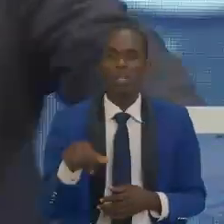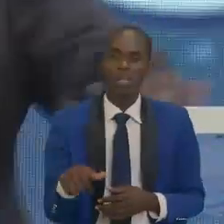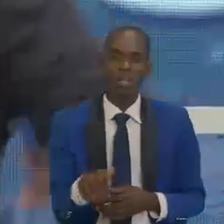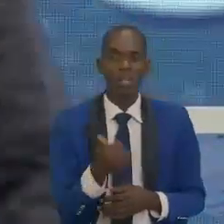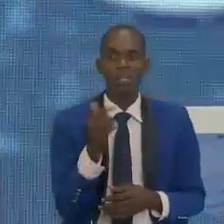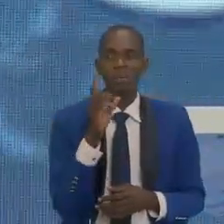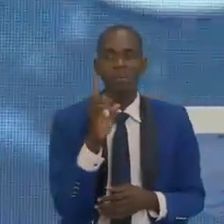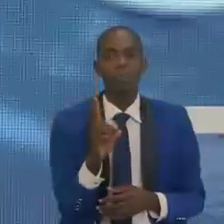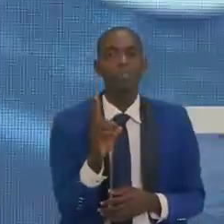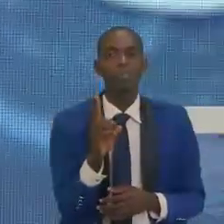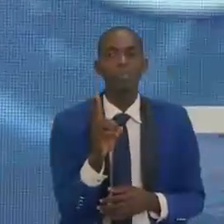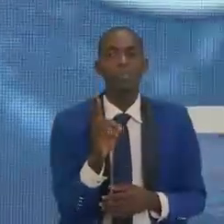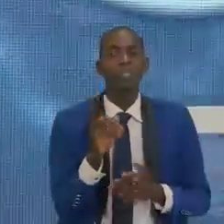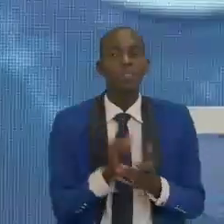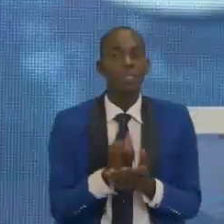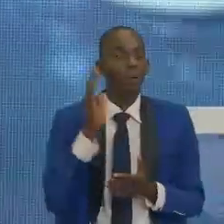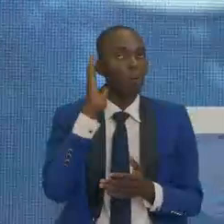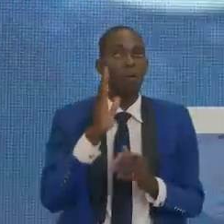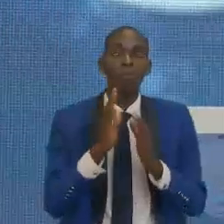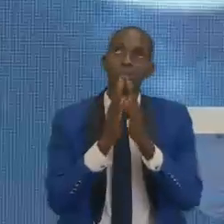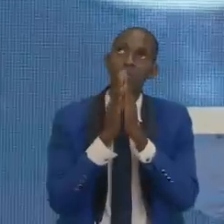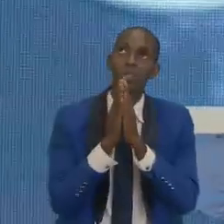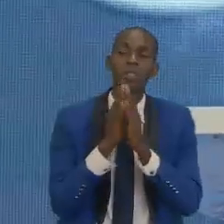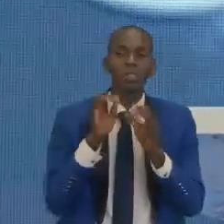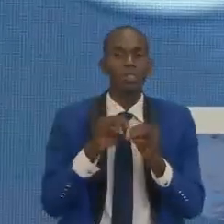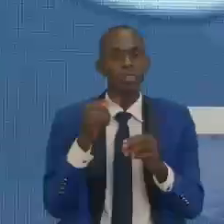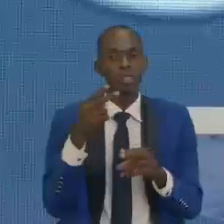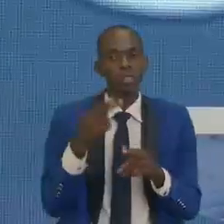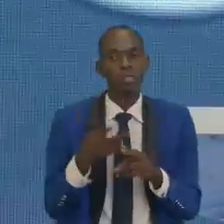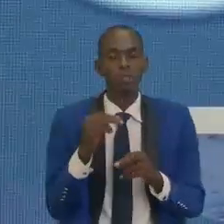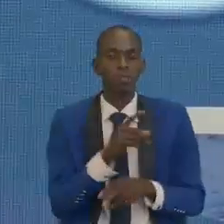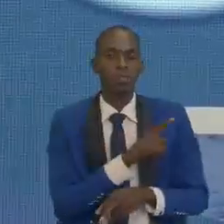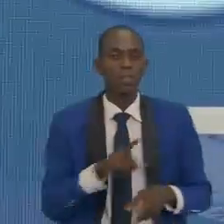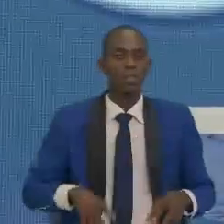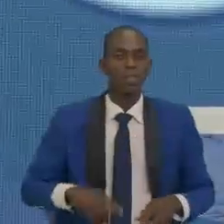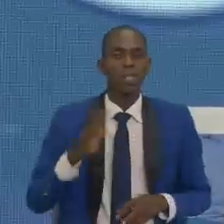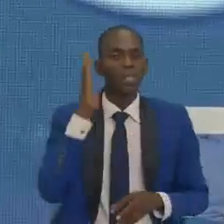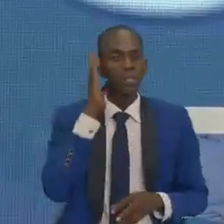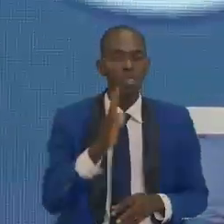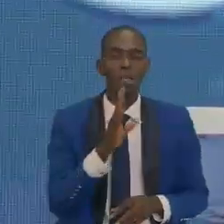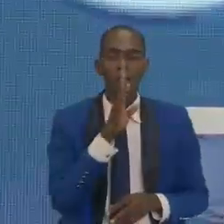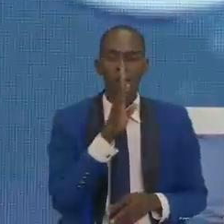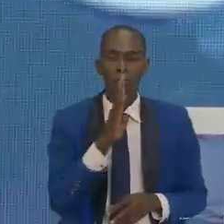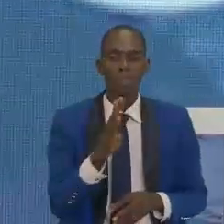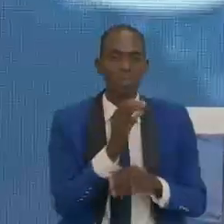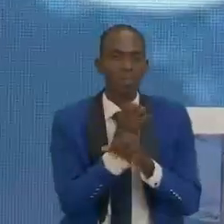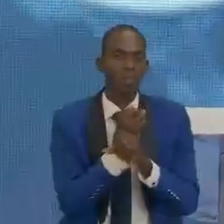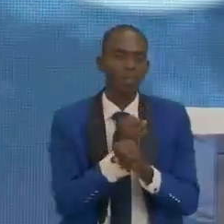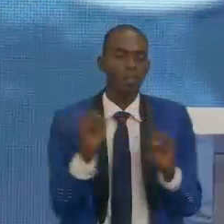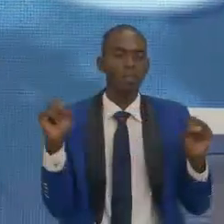Whosoever shall call on the name of the Lord shall be